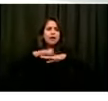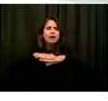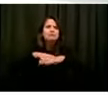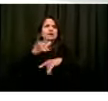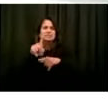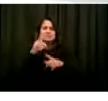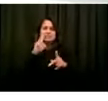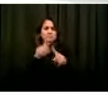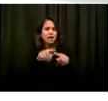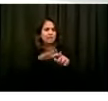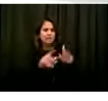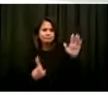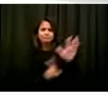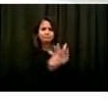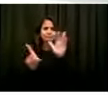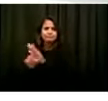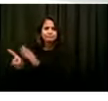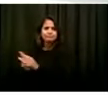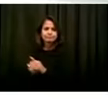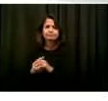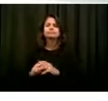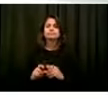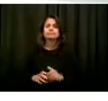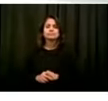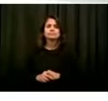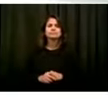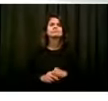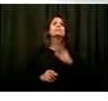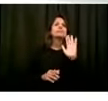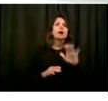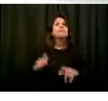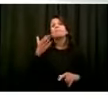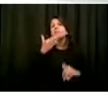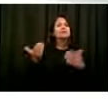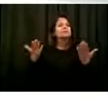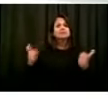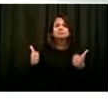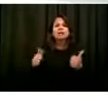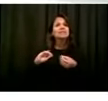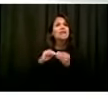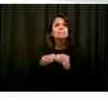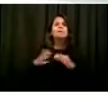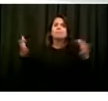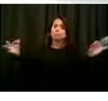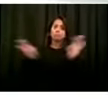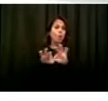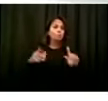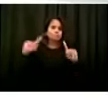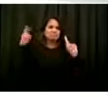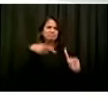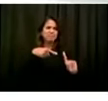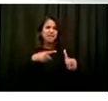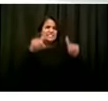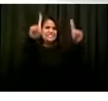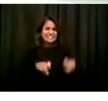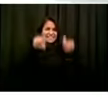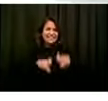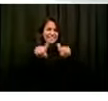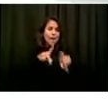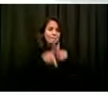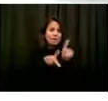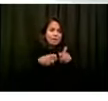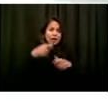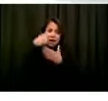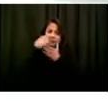precisely what's going on and whether we're improving or not. And so we have to look at the data in